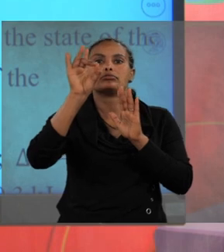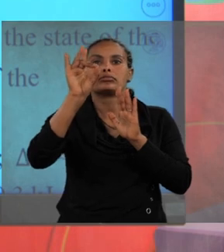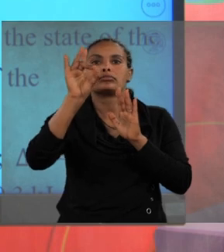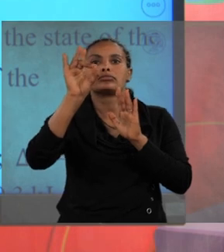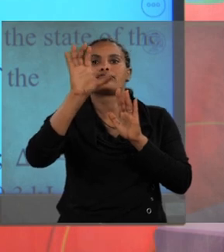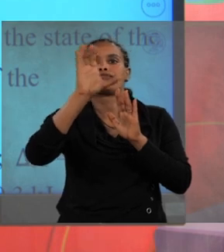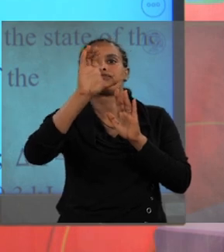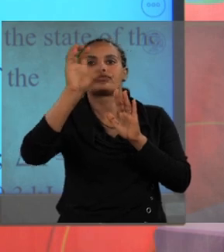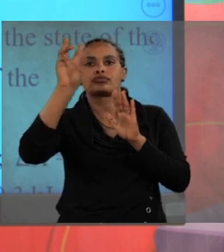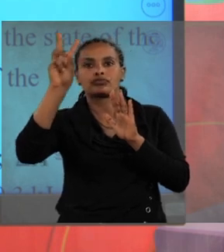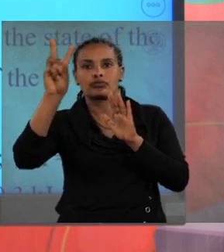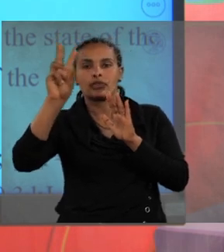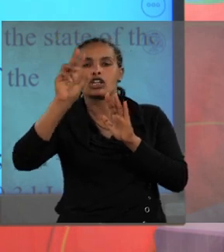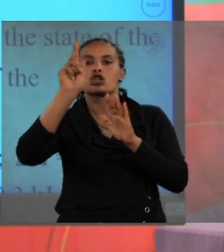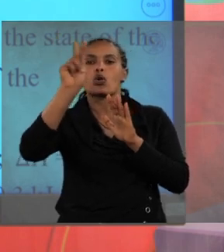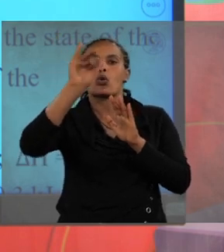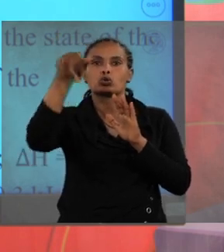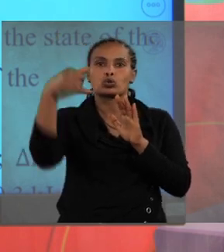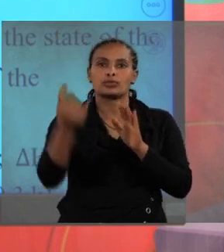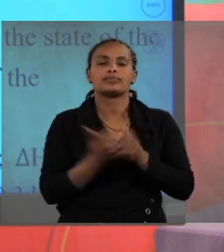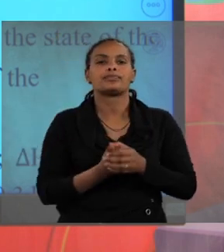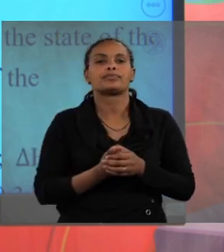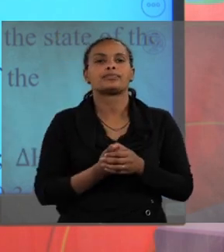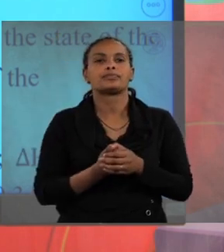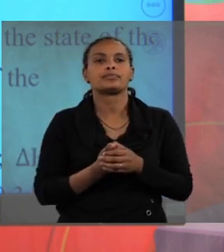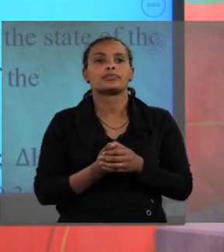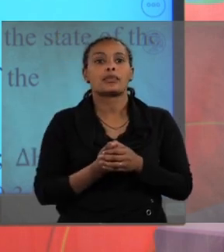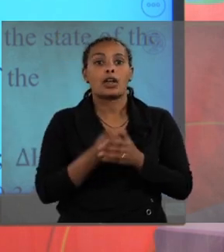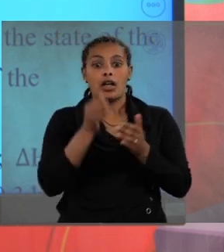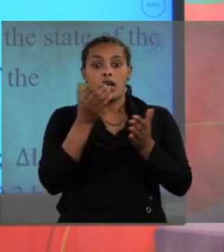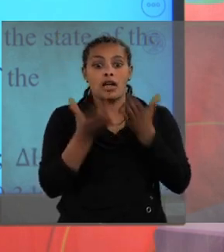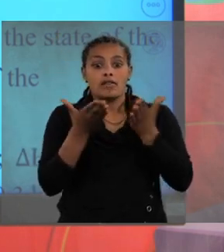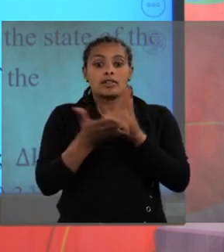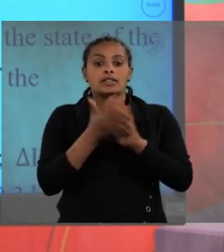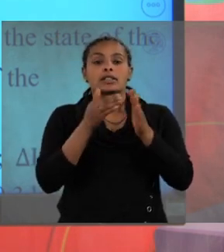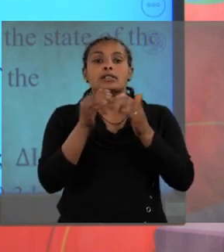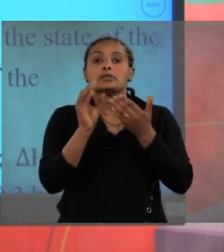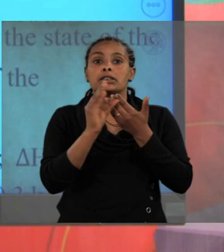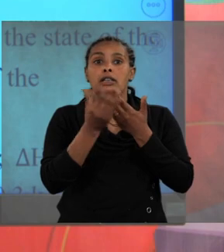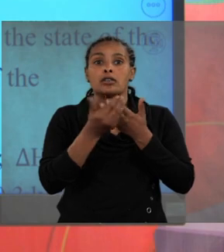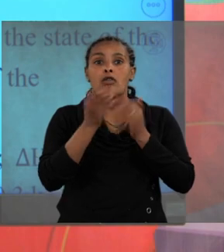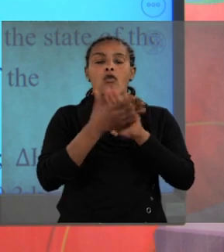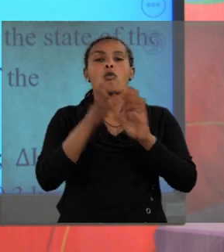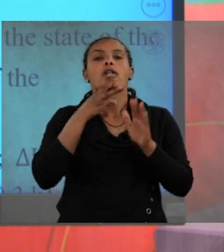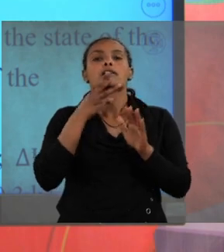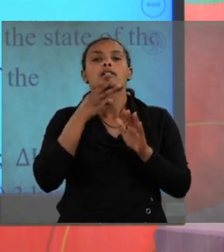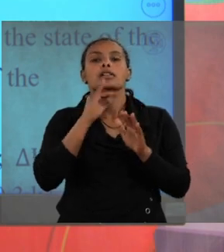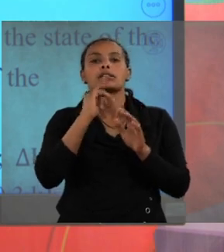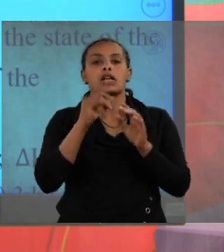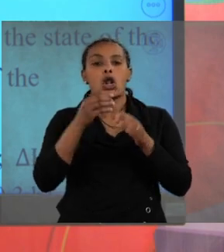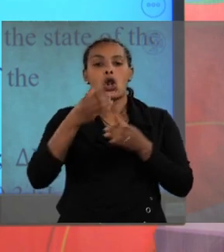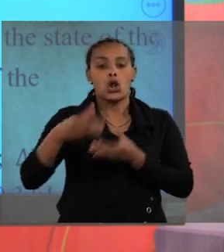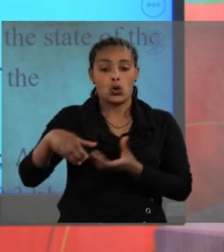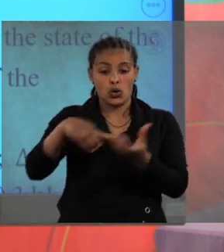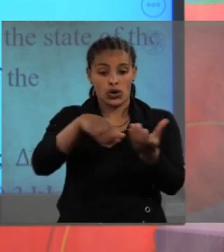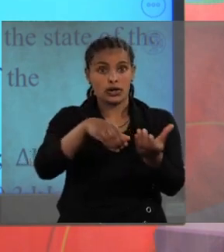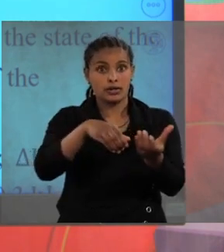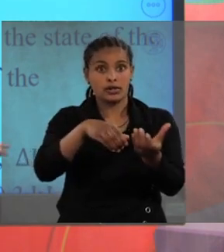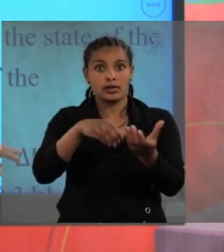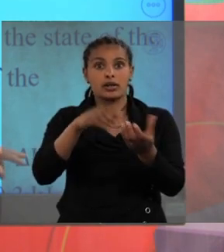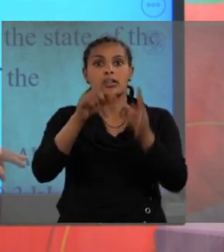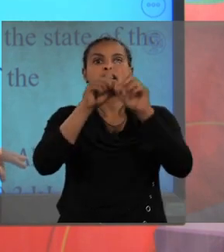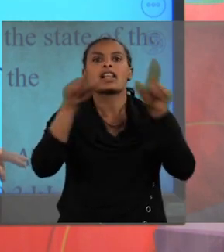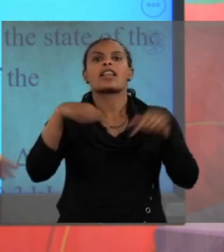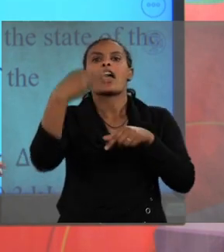kilojoule. You see? If the states of water is liquid, now